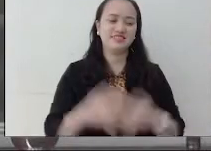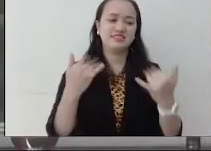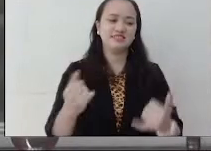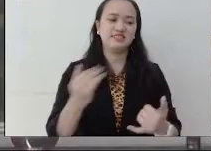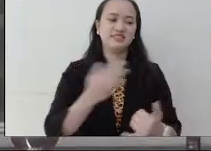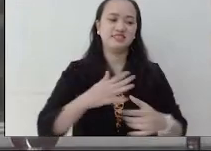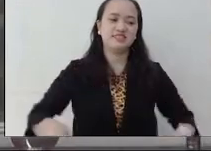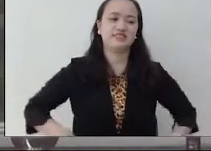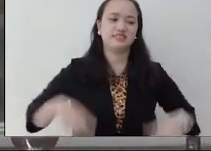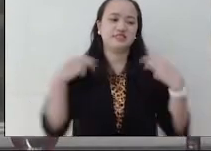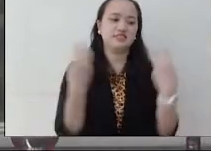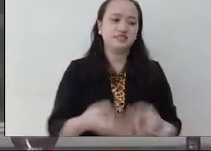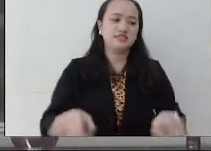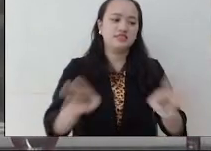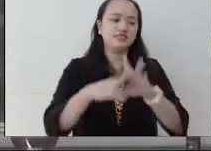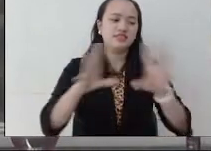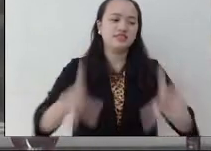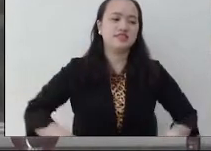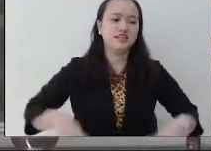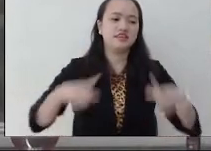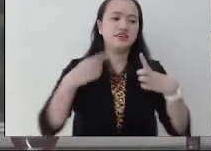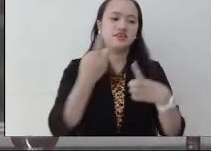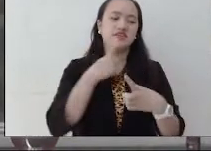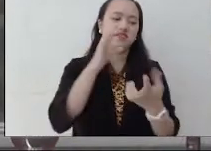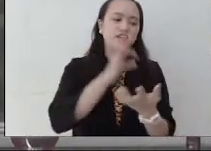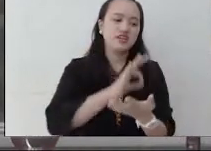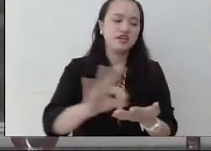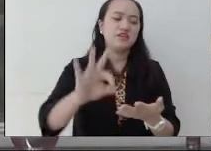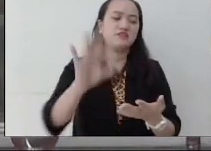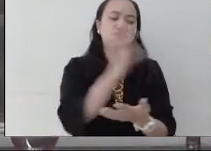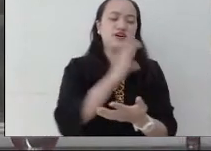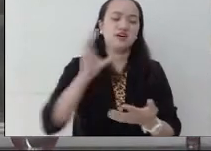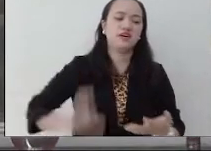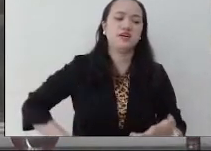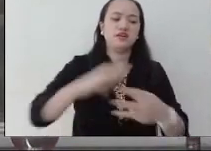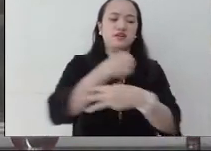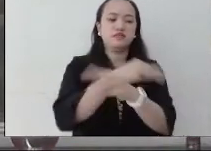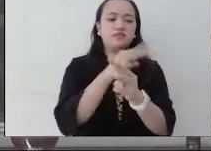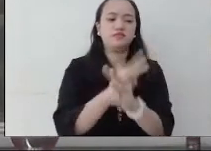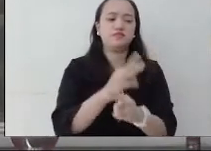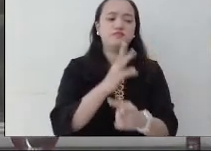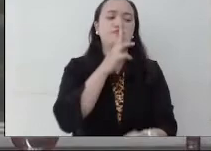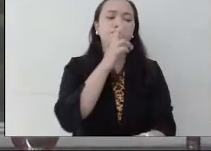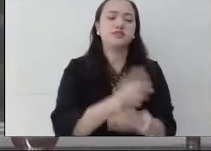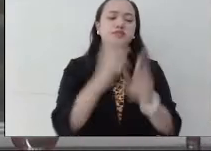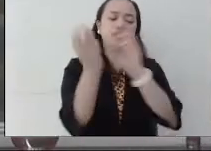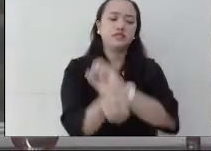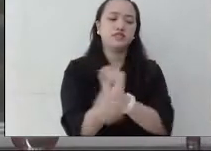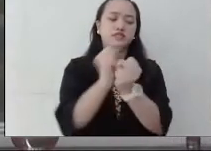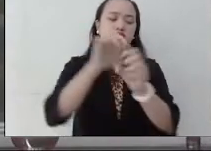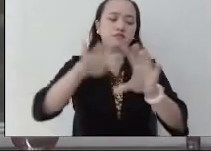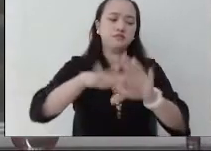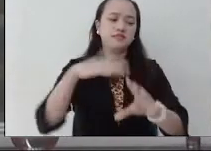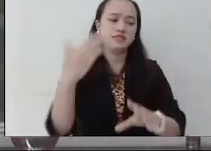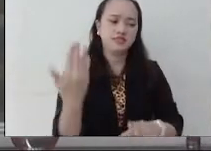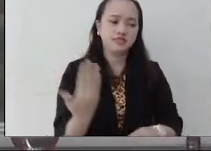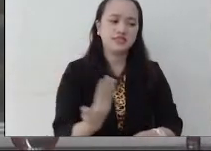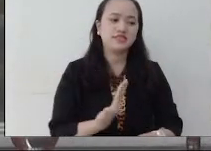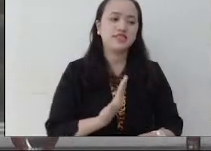Now my life's worth living, since I've been forgiven. Christ made a real change in